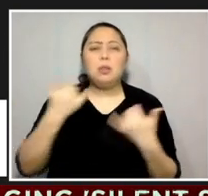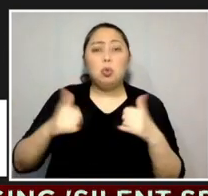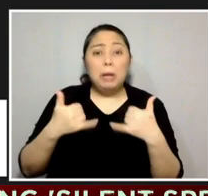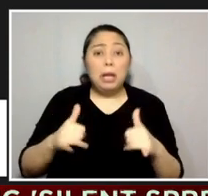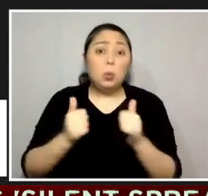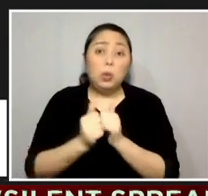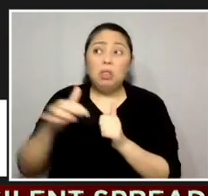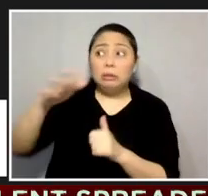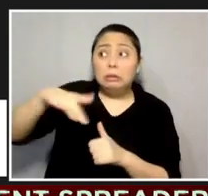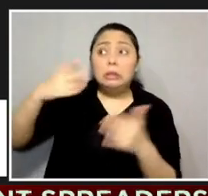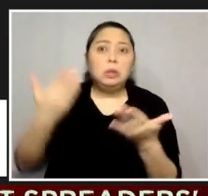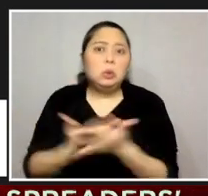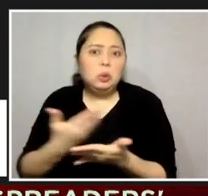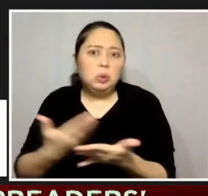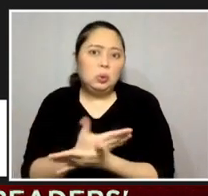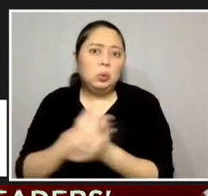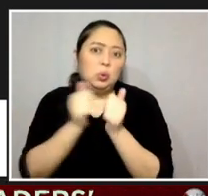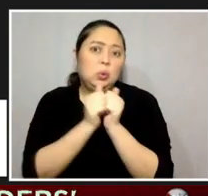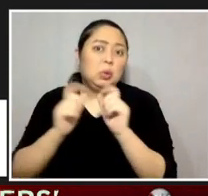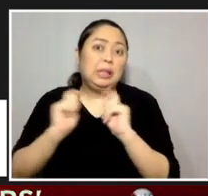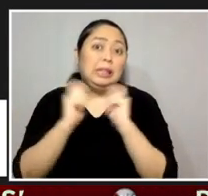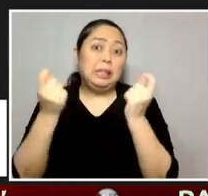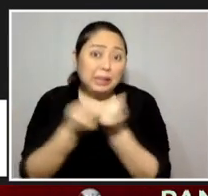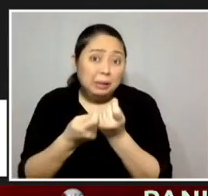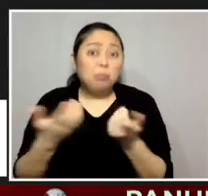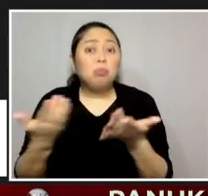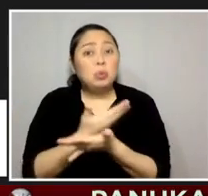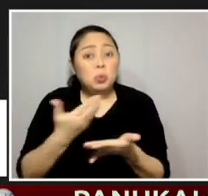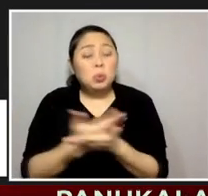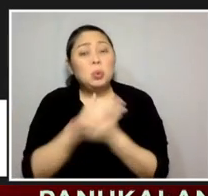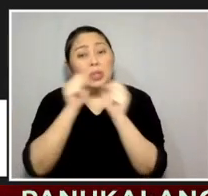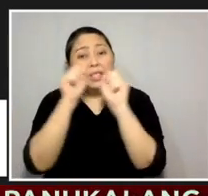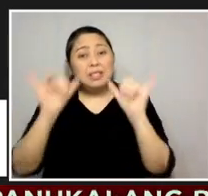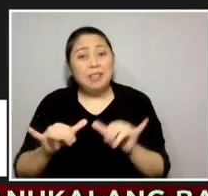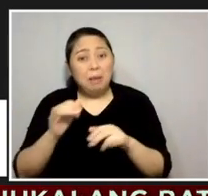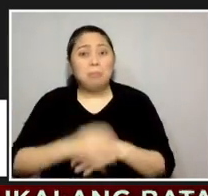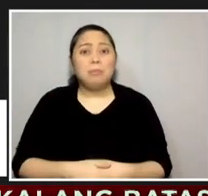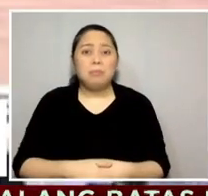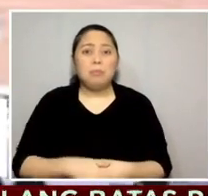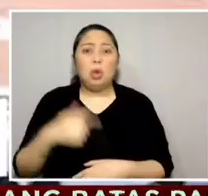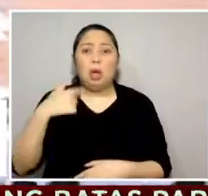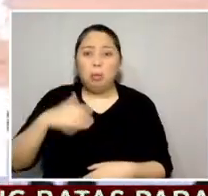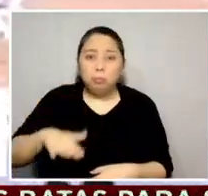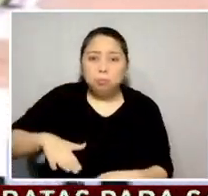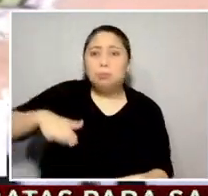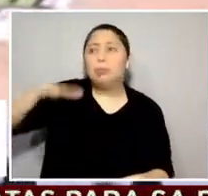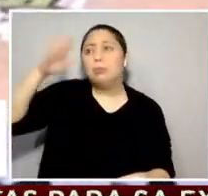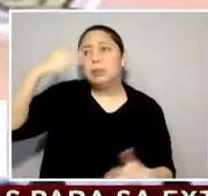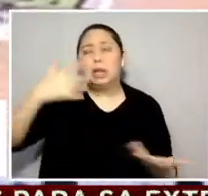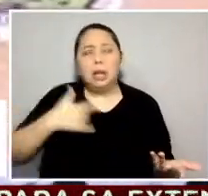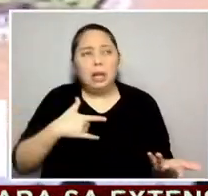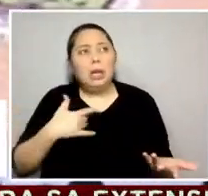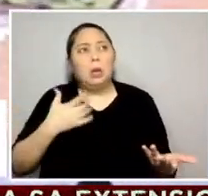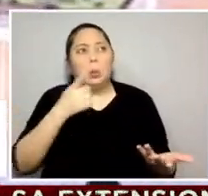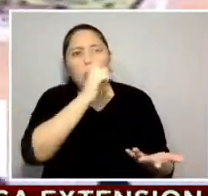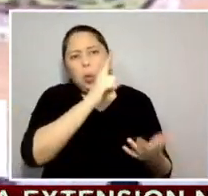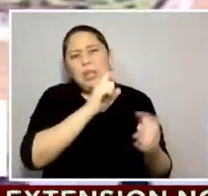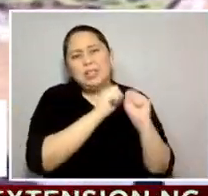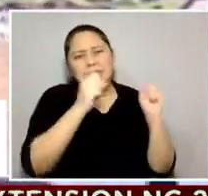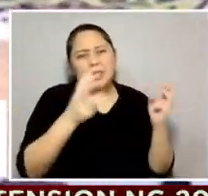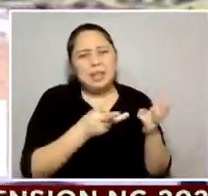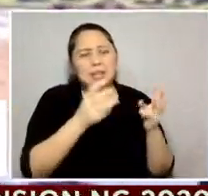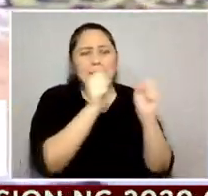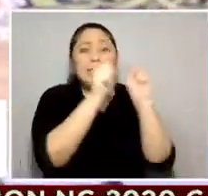New teammates, new system. I was very used to one system for a series of adjustments. Pangako ni 30, patuloy